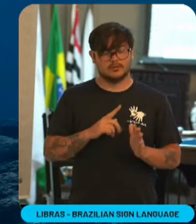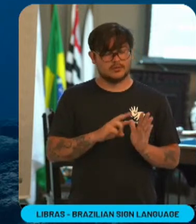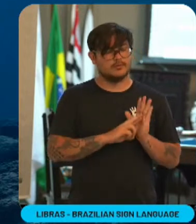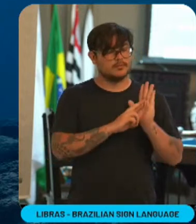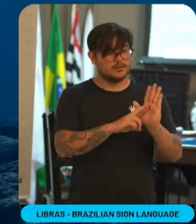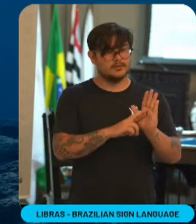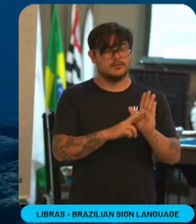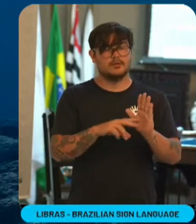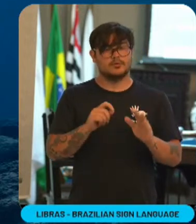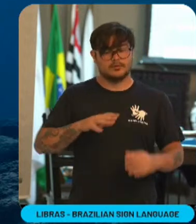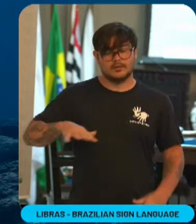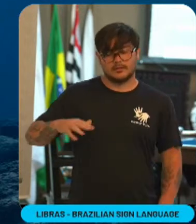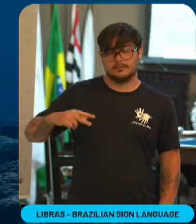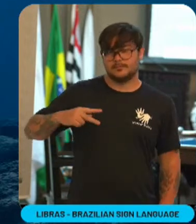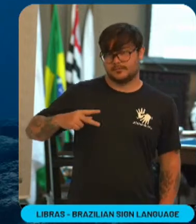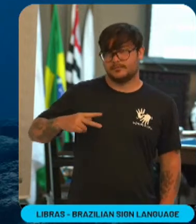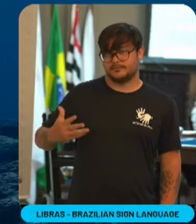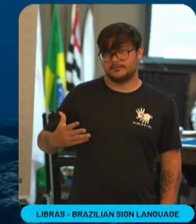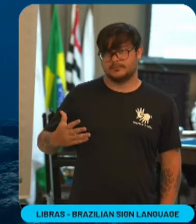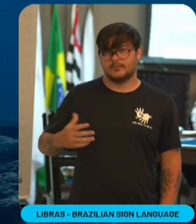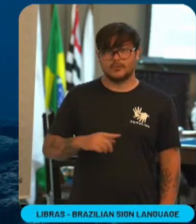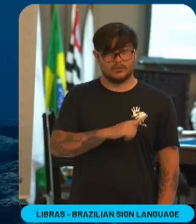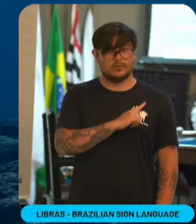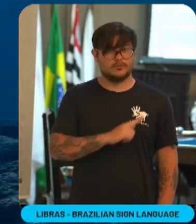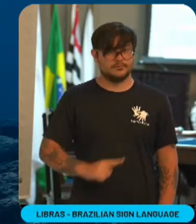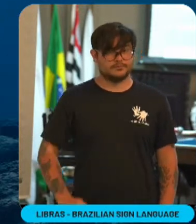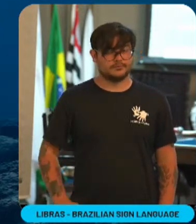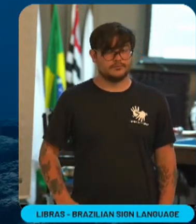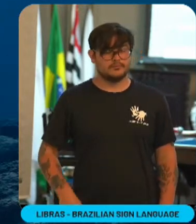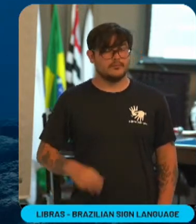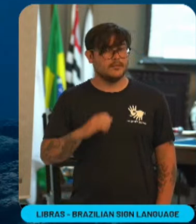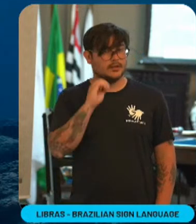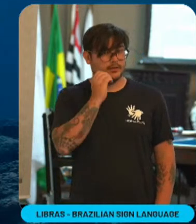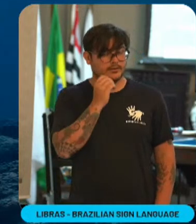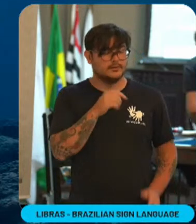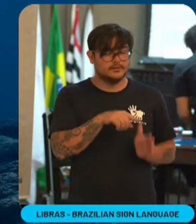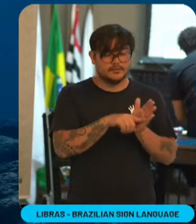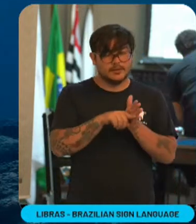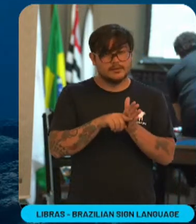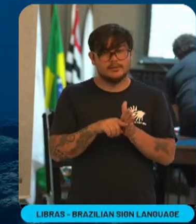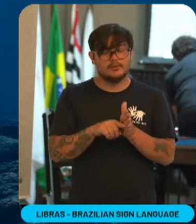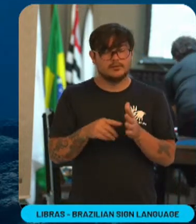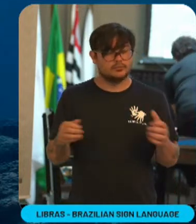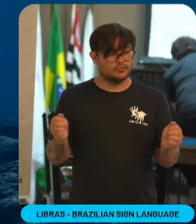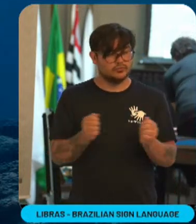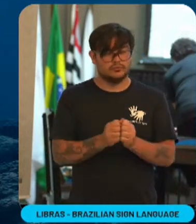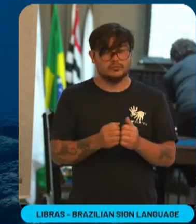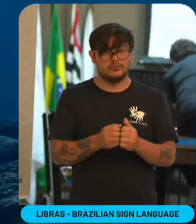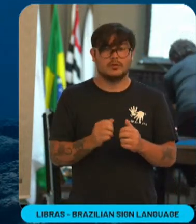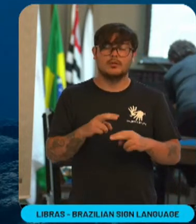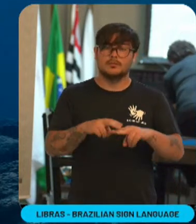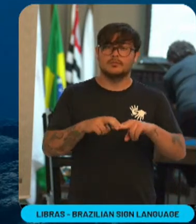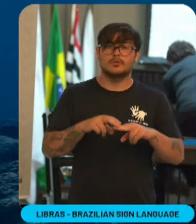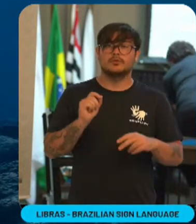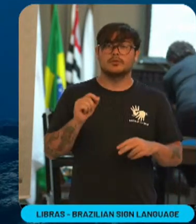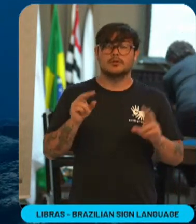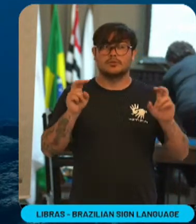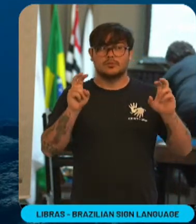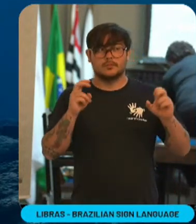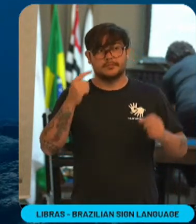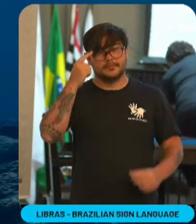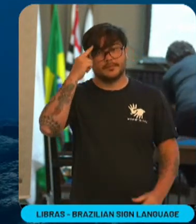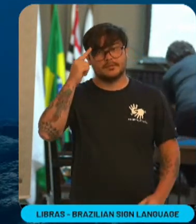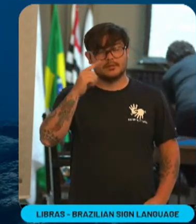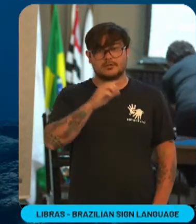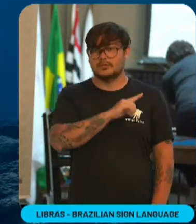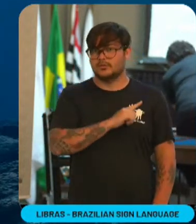an event that is taken the whole week, in the private initiative with the government, in the academia. So in